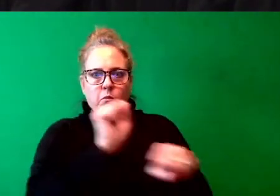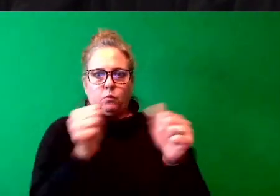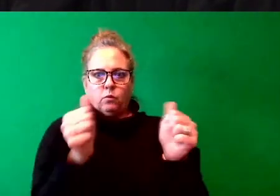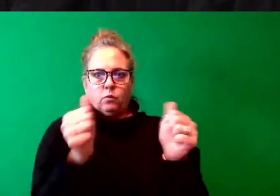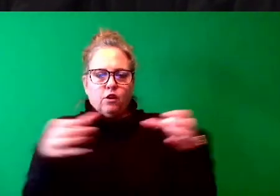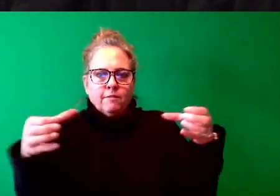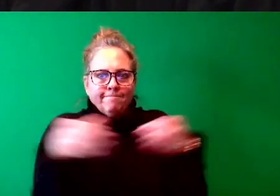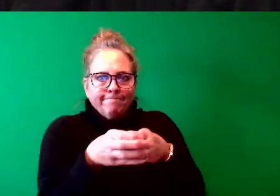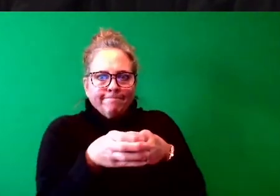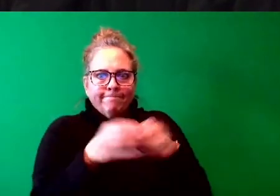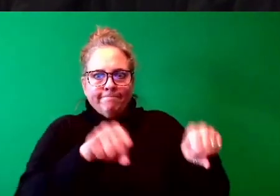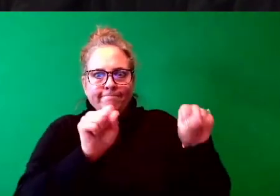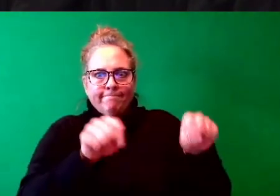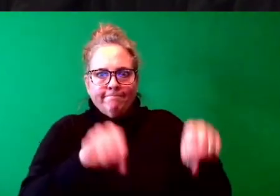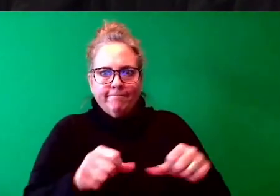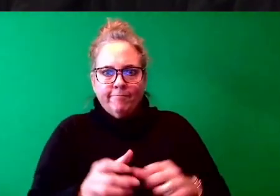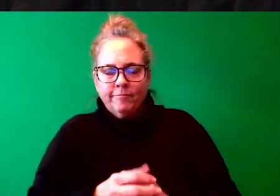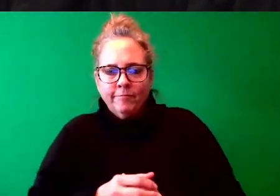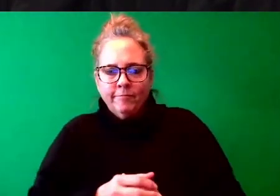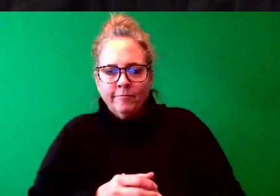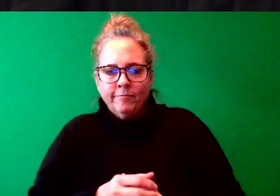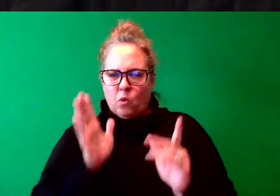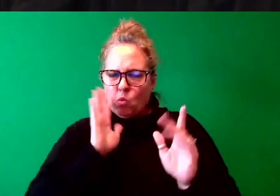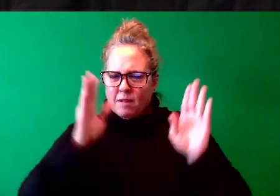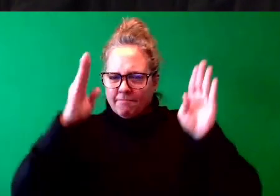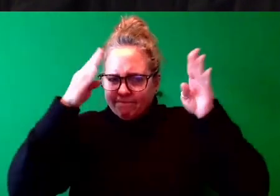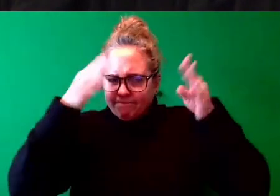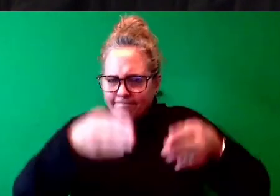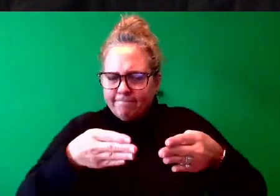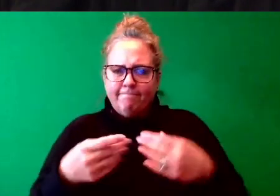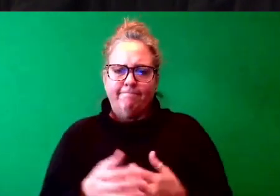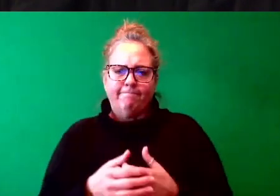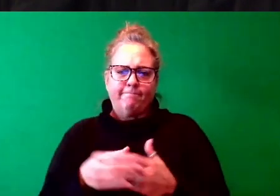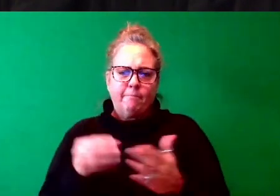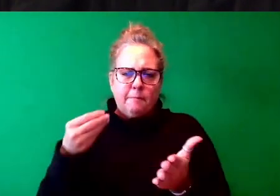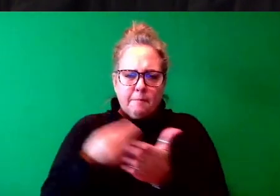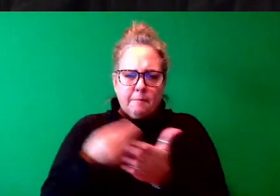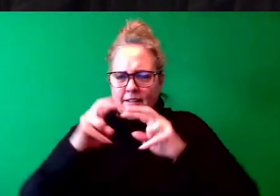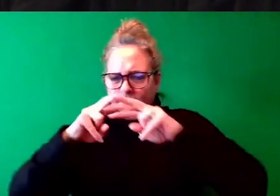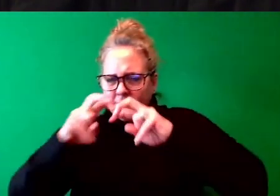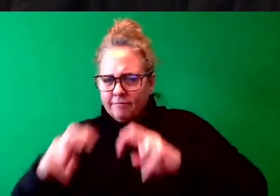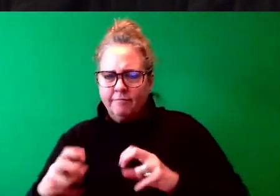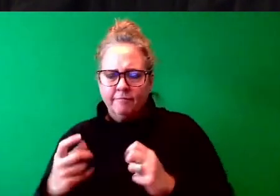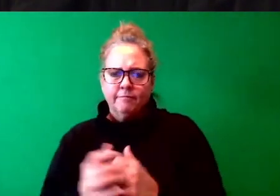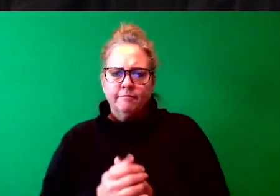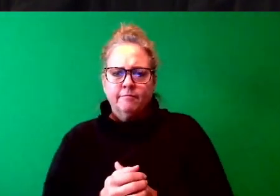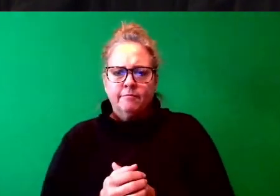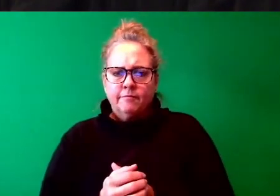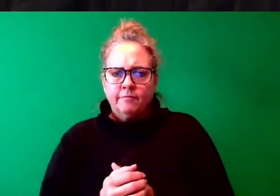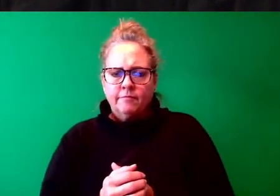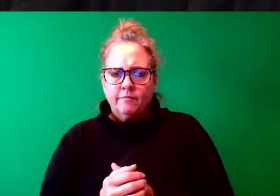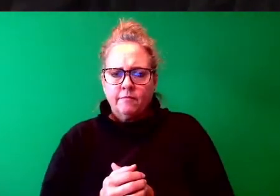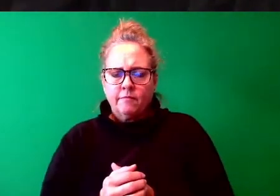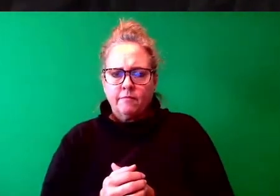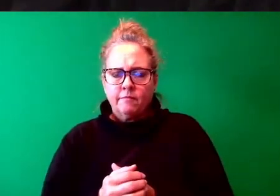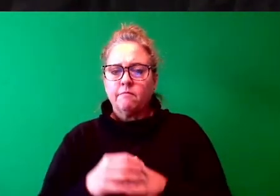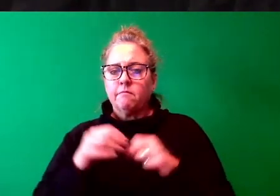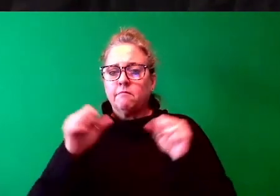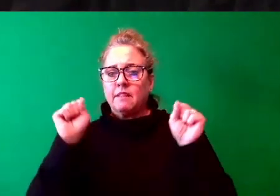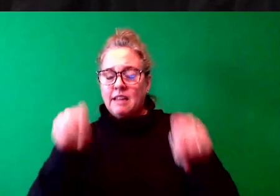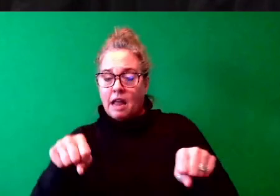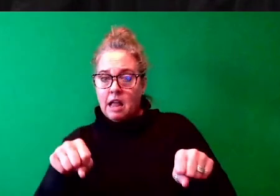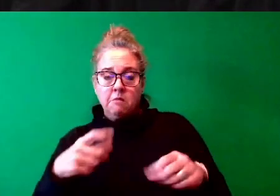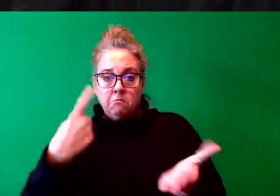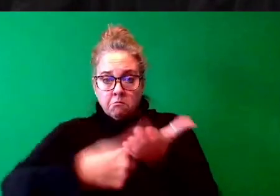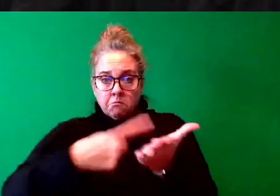budget, and that would be something that we could also conduct either in person and or remotely. But I would like